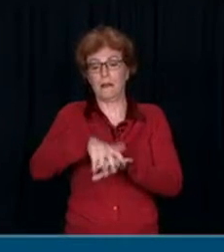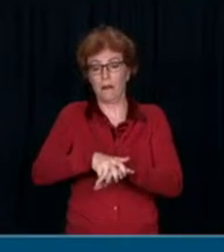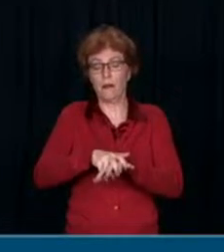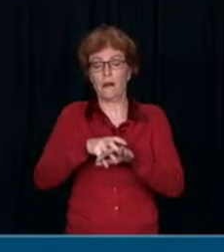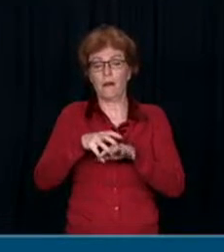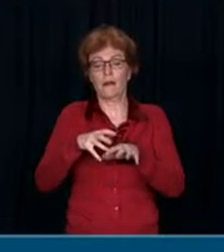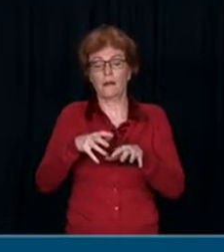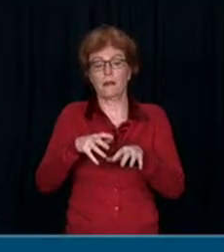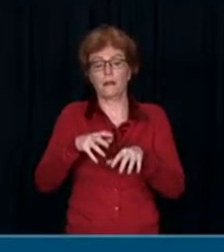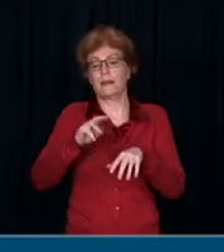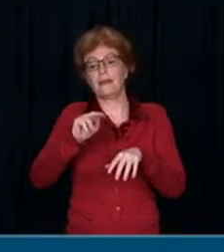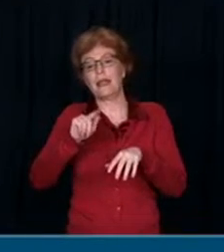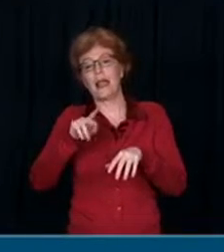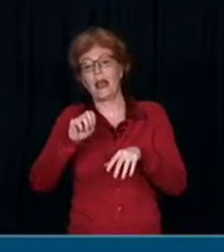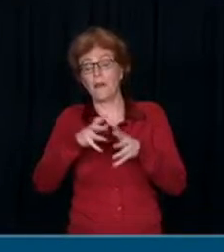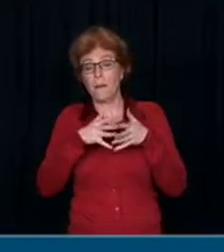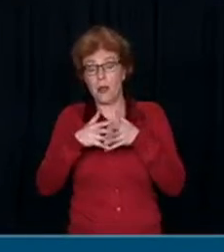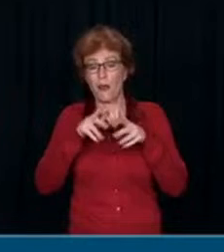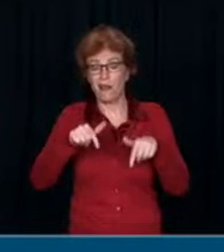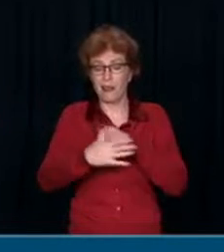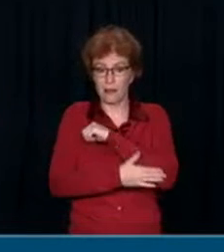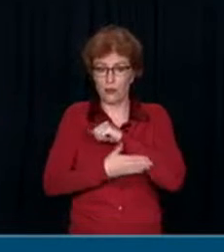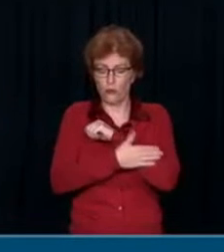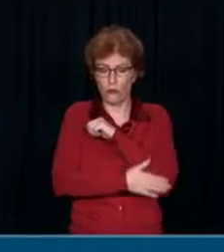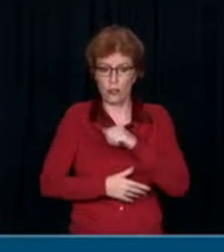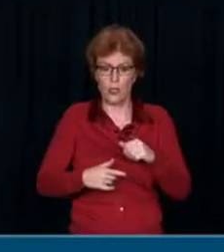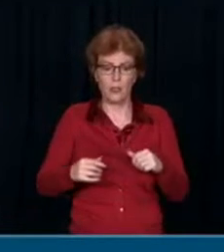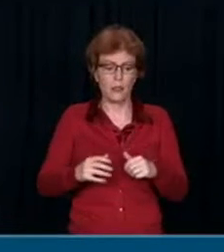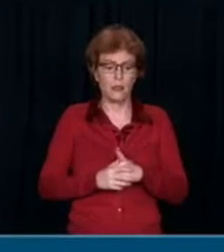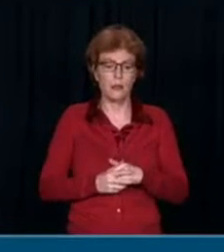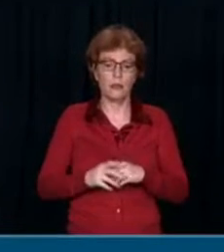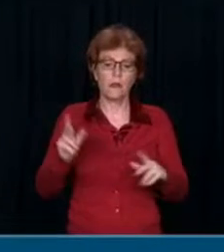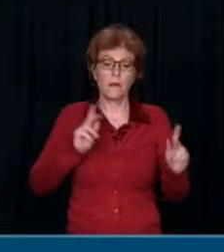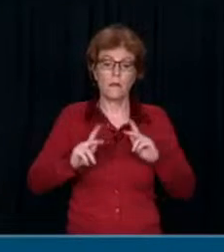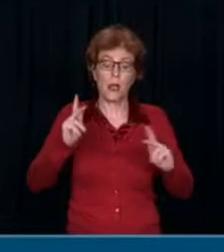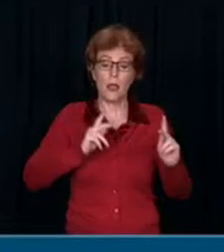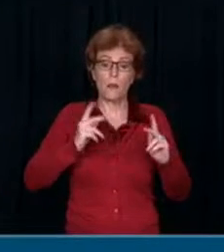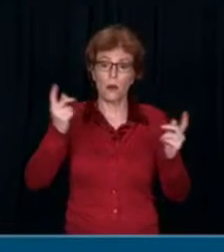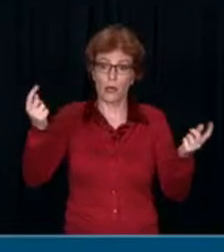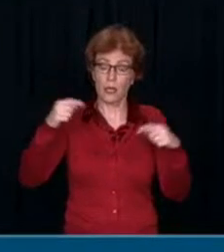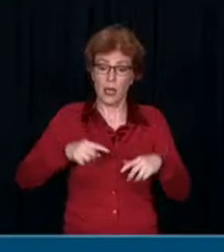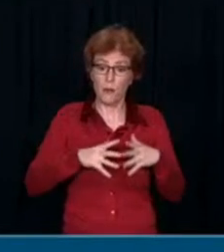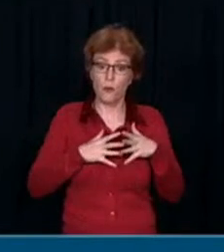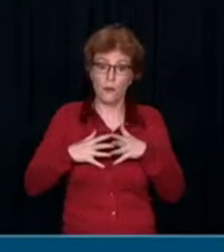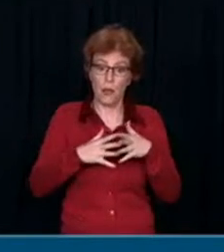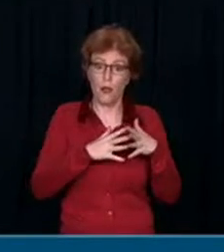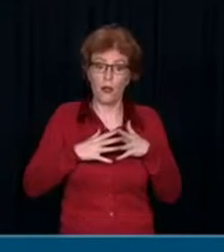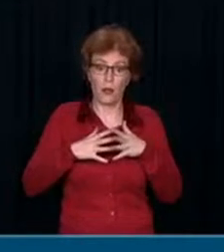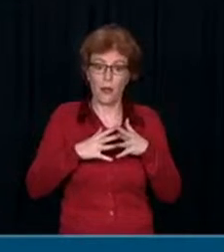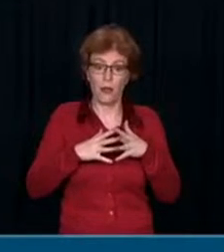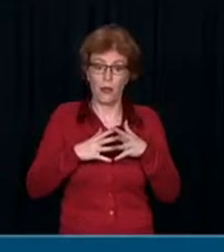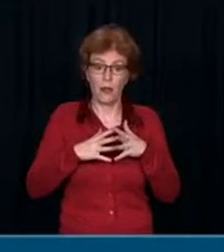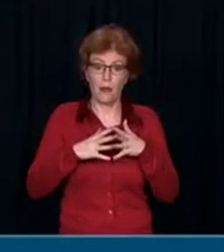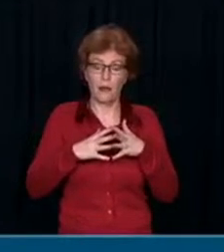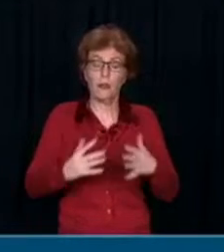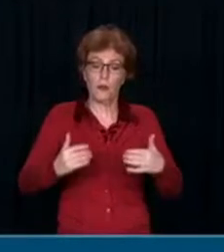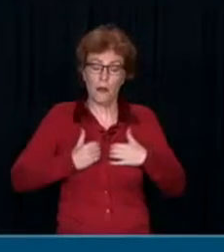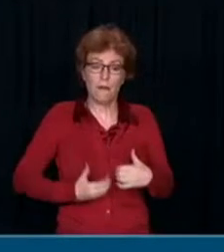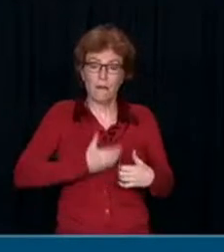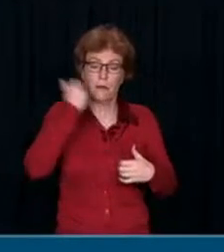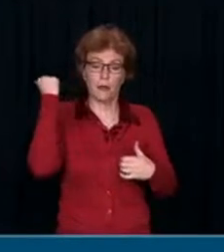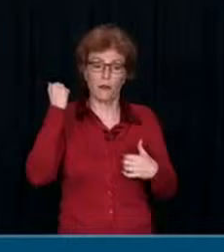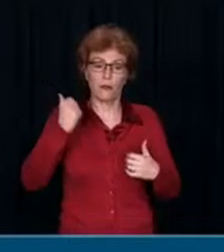country, of these lands, folks came to America to have a